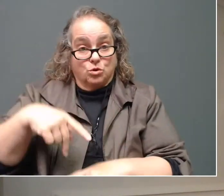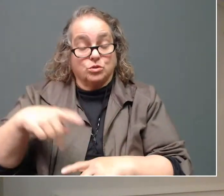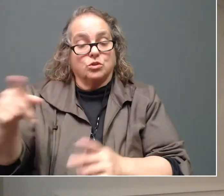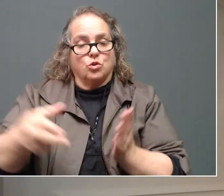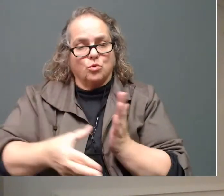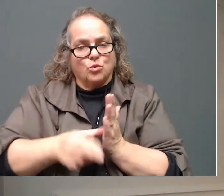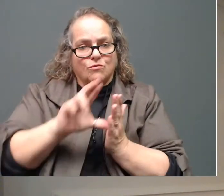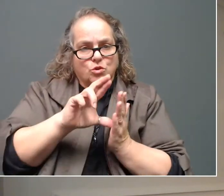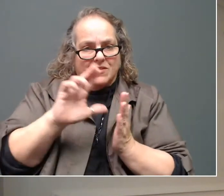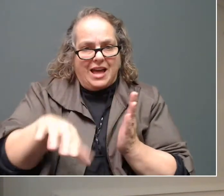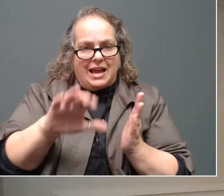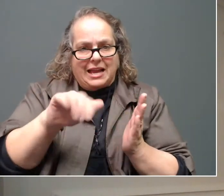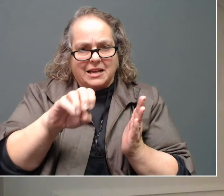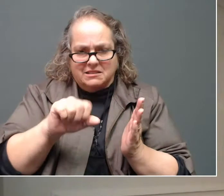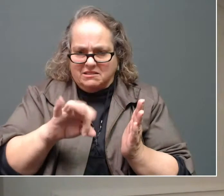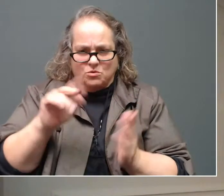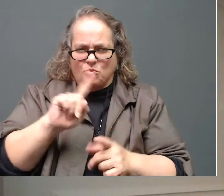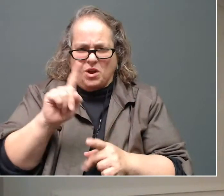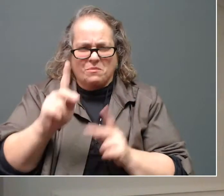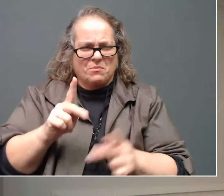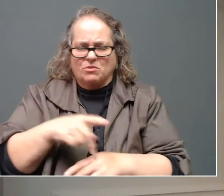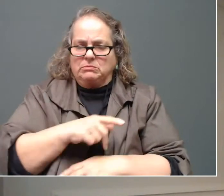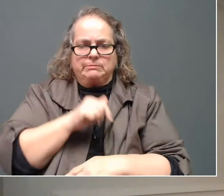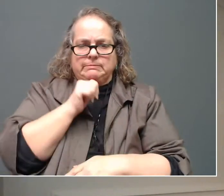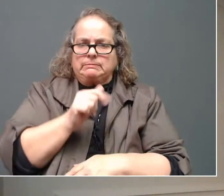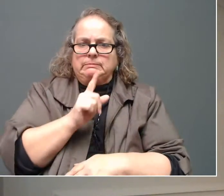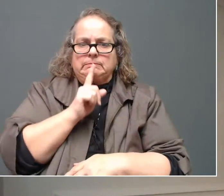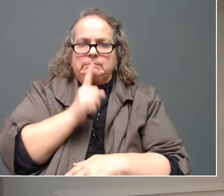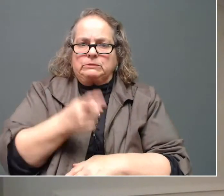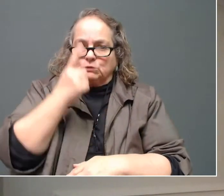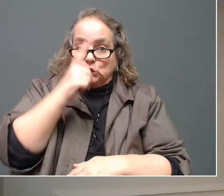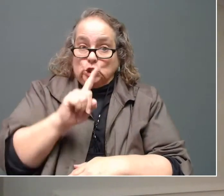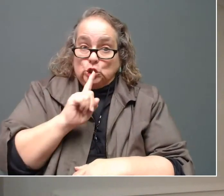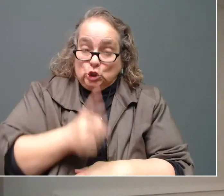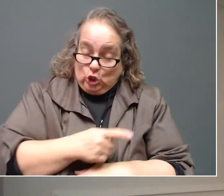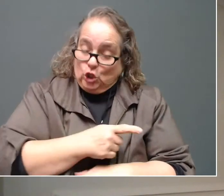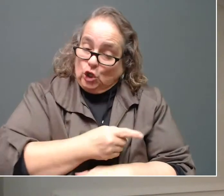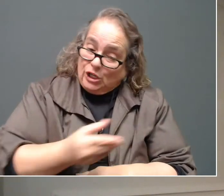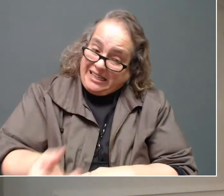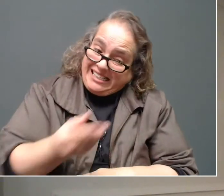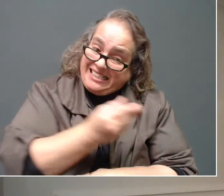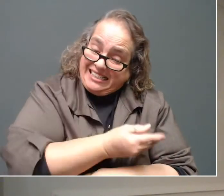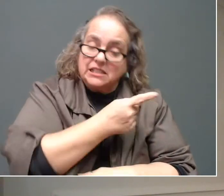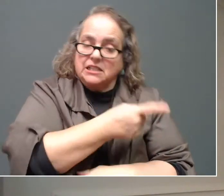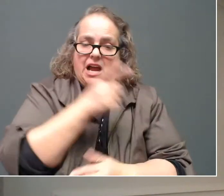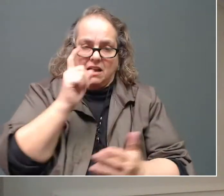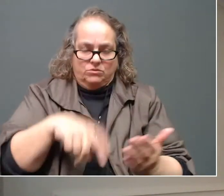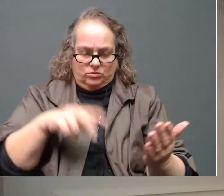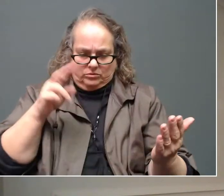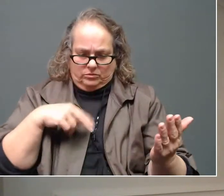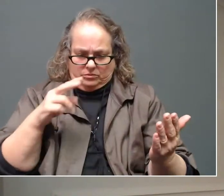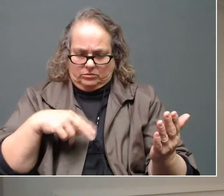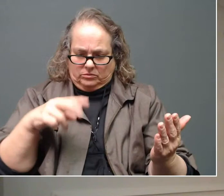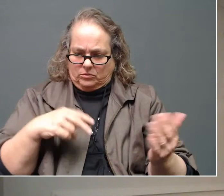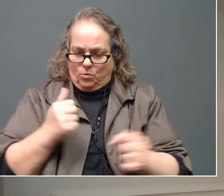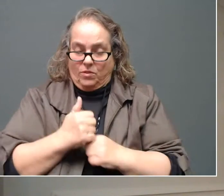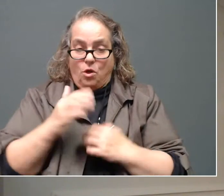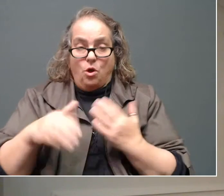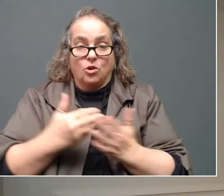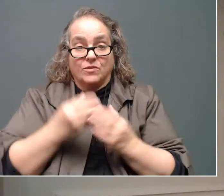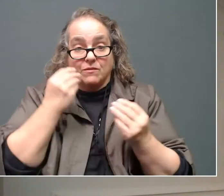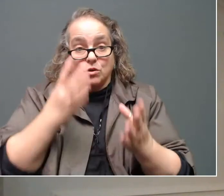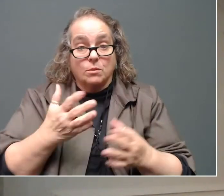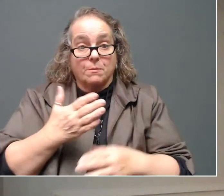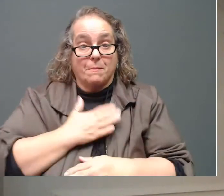be uncertain and require someone to make an informed determination based on all of the information obtained. My deputy